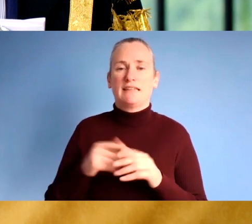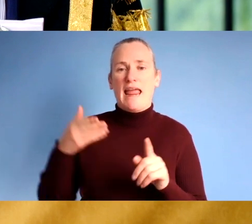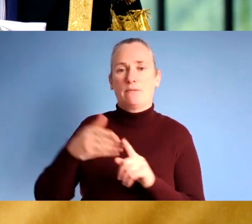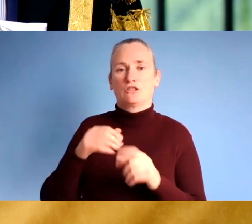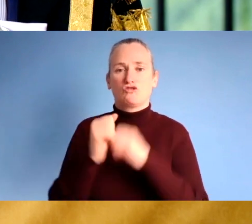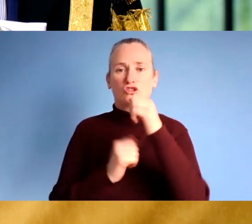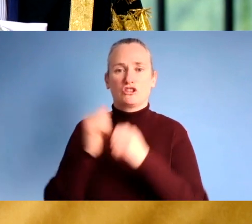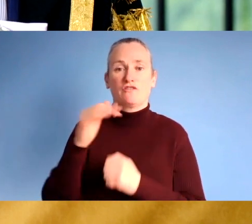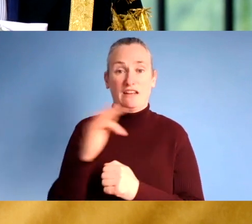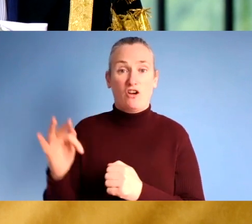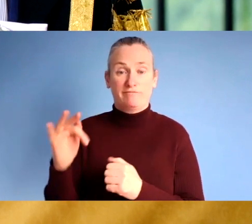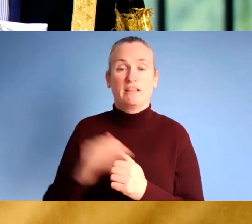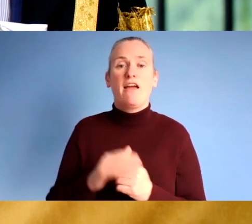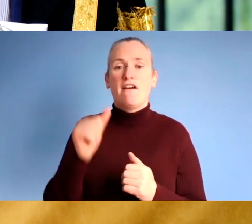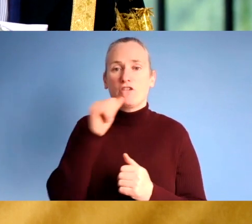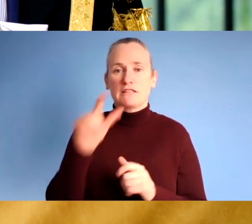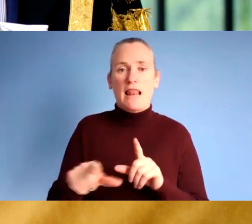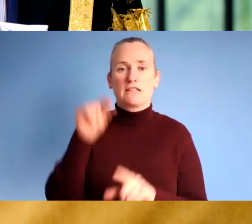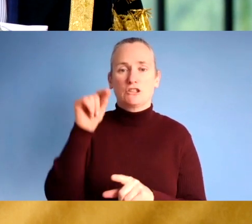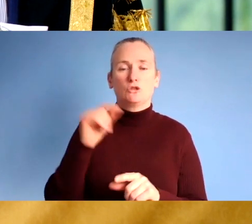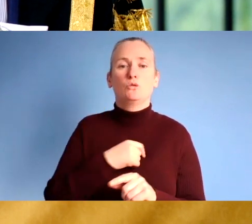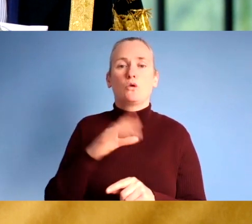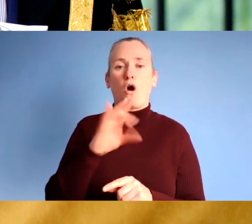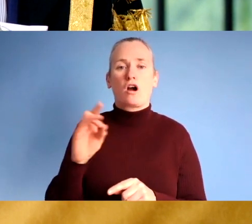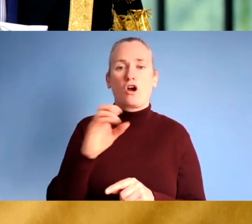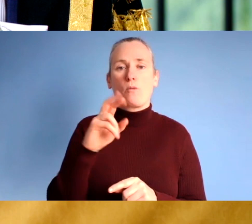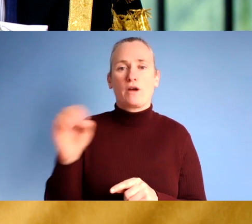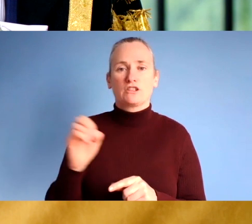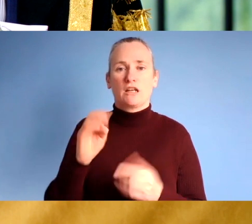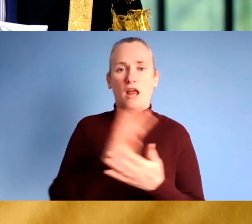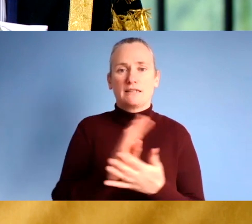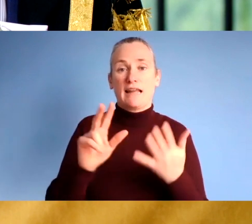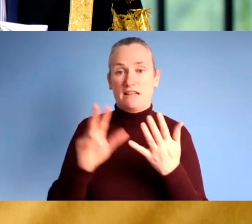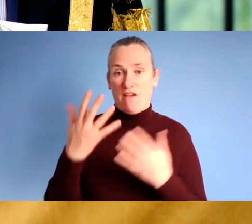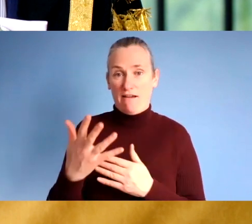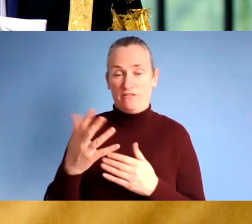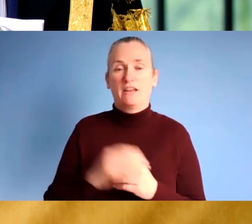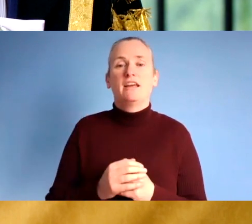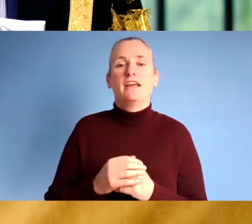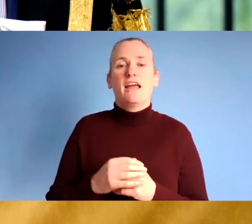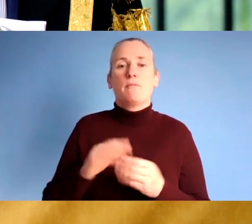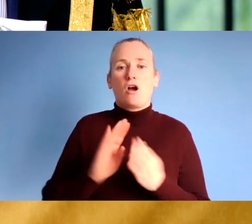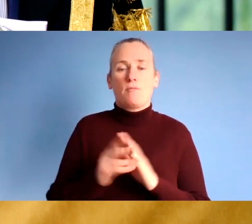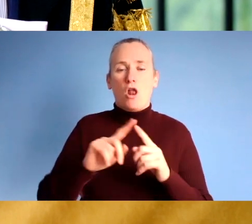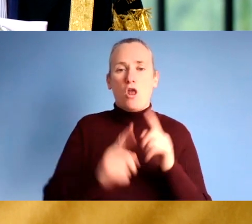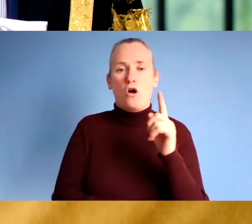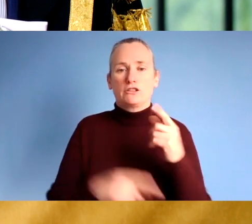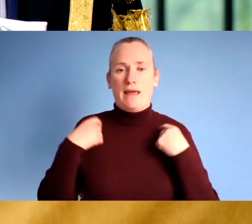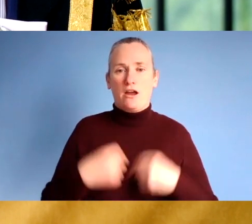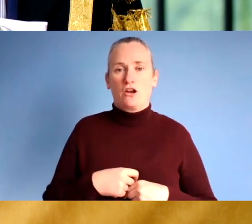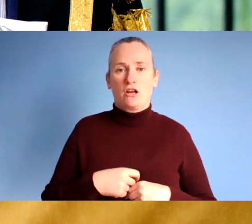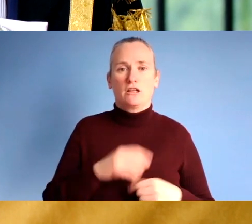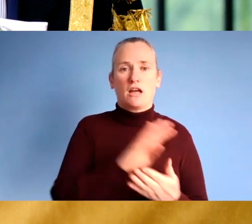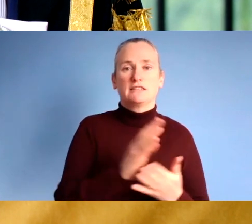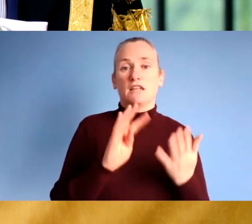Fáil. First elected to the corporation in 1985, Deputy Martin was Lord Mayor in